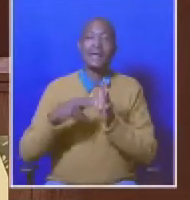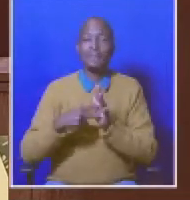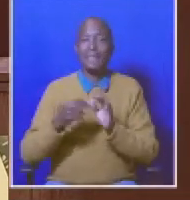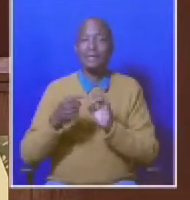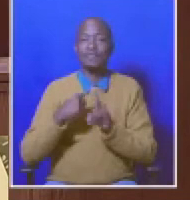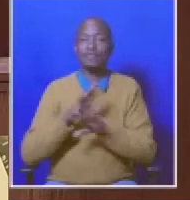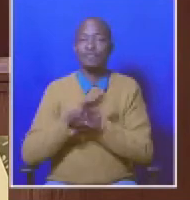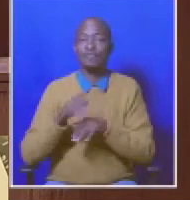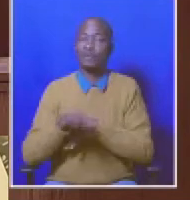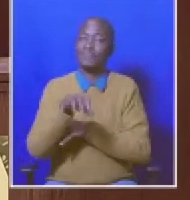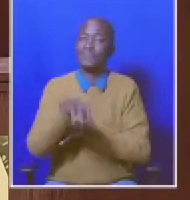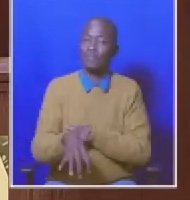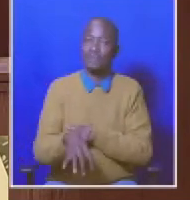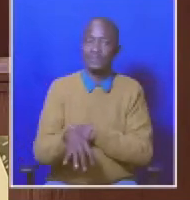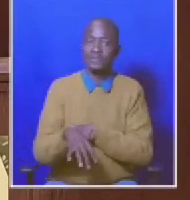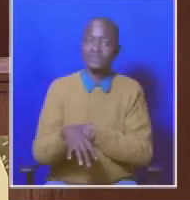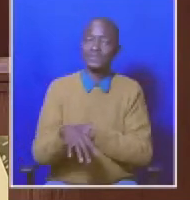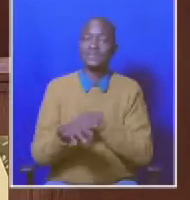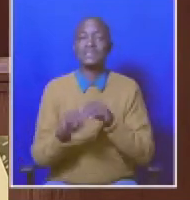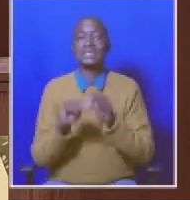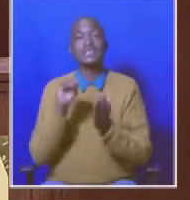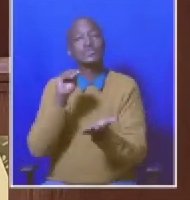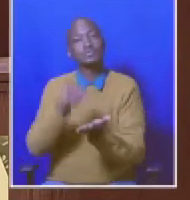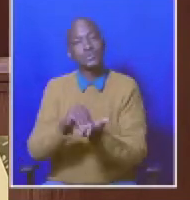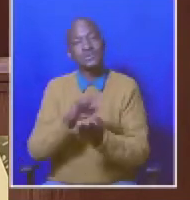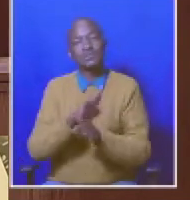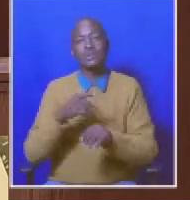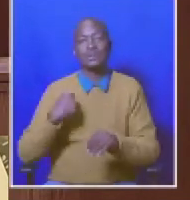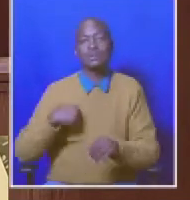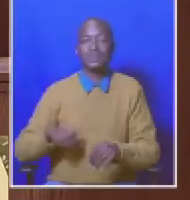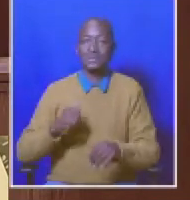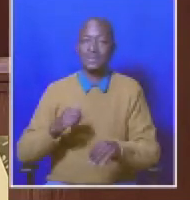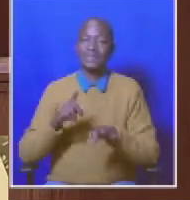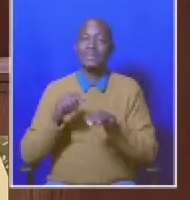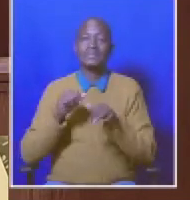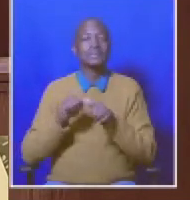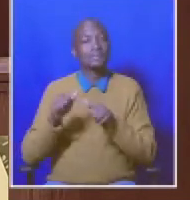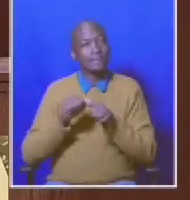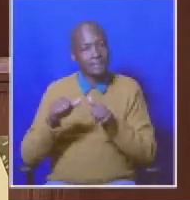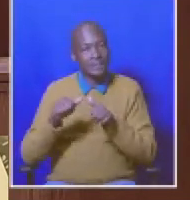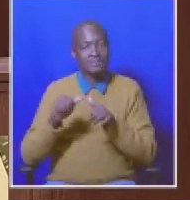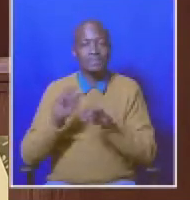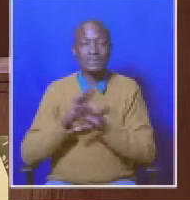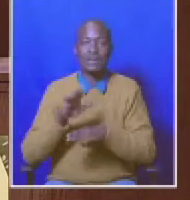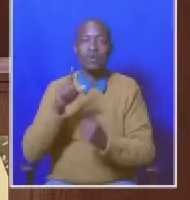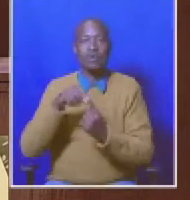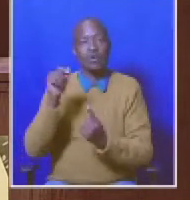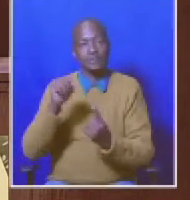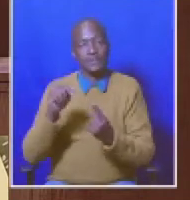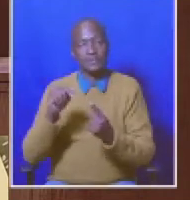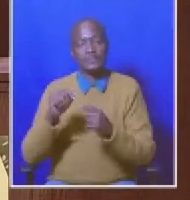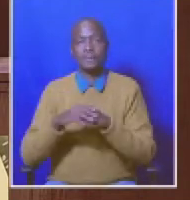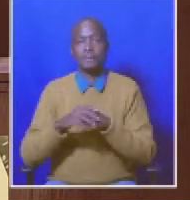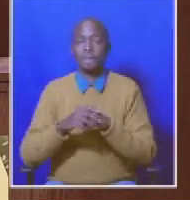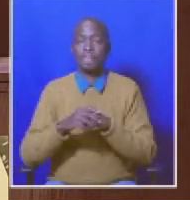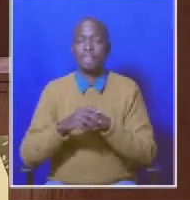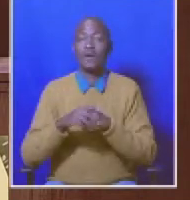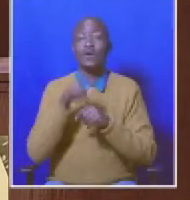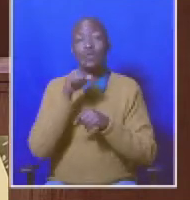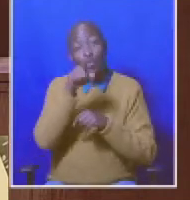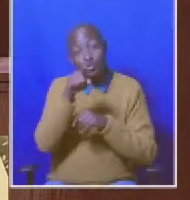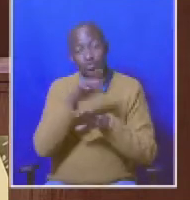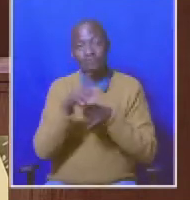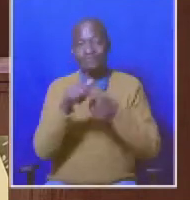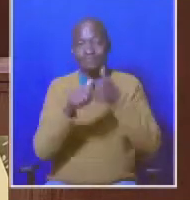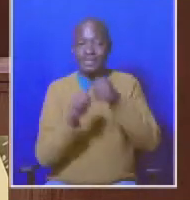province imposed on the municipality. It's a much better option than a Section 139 intervention. Would you, Deputy